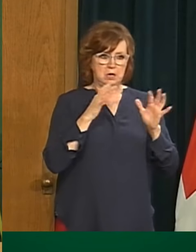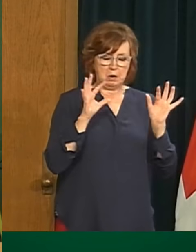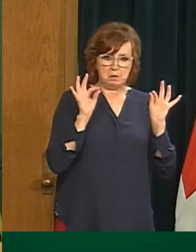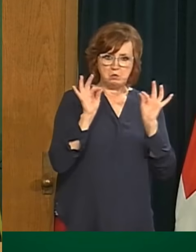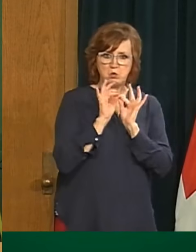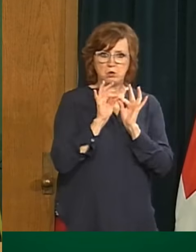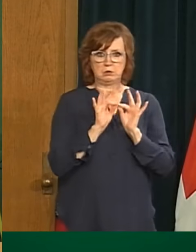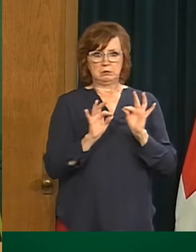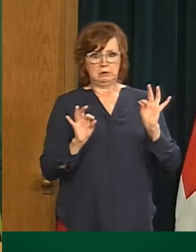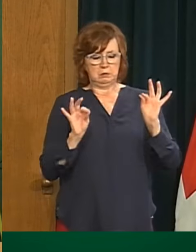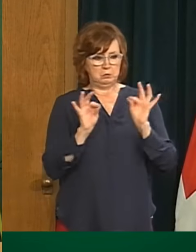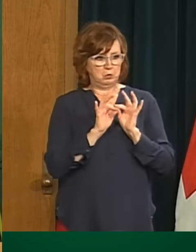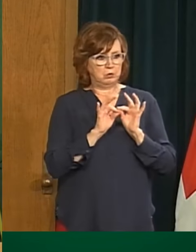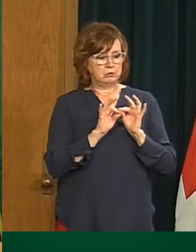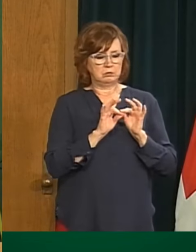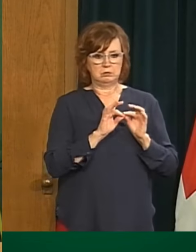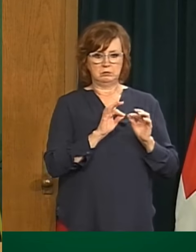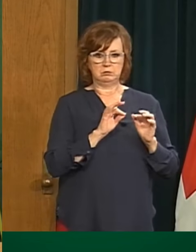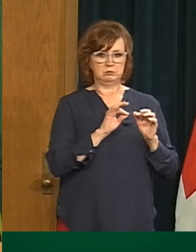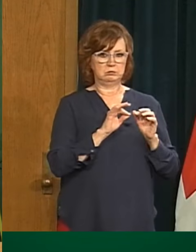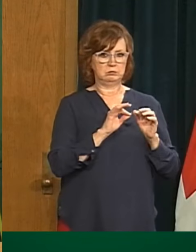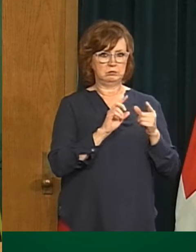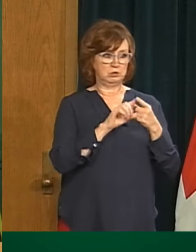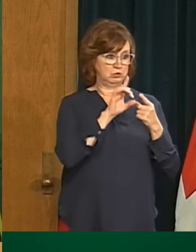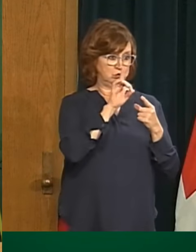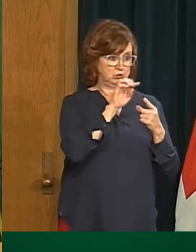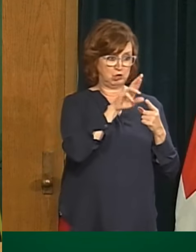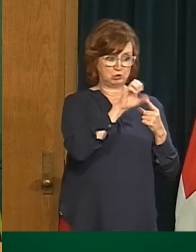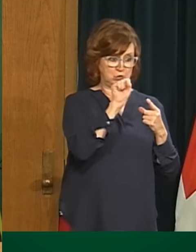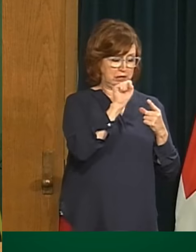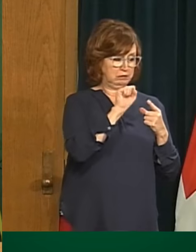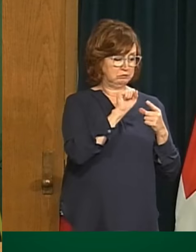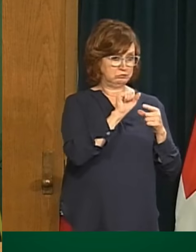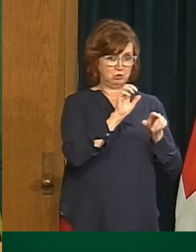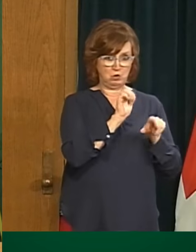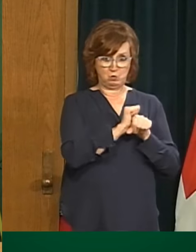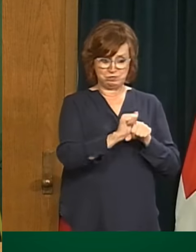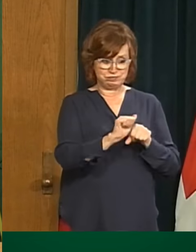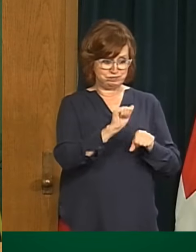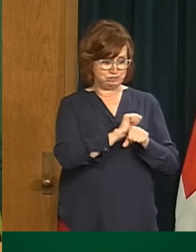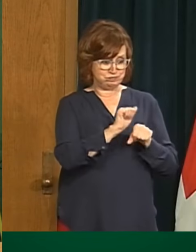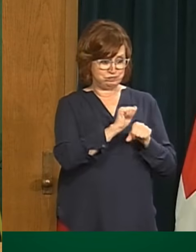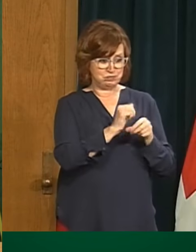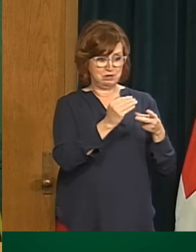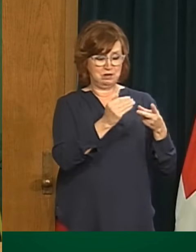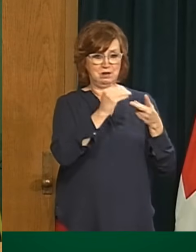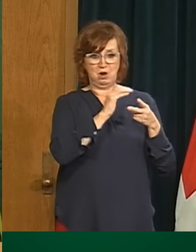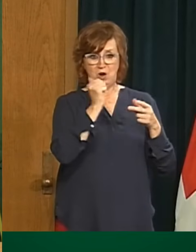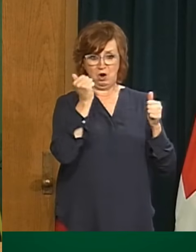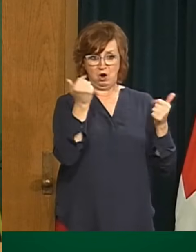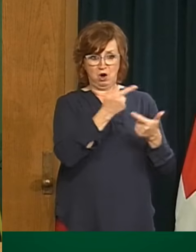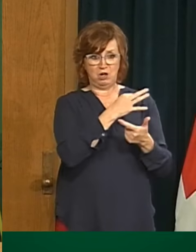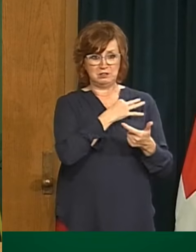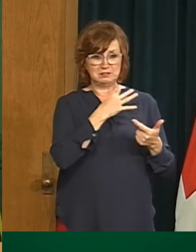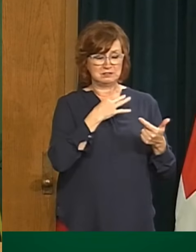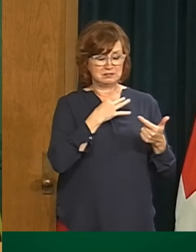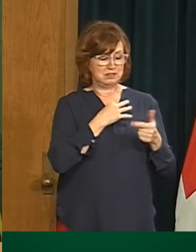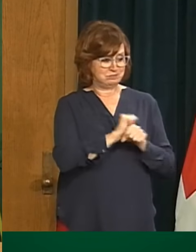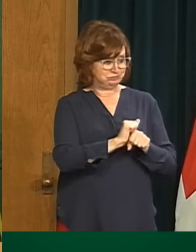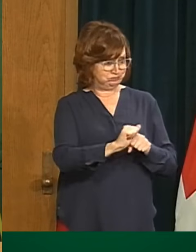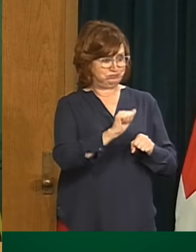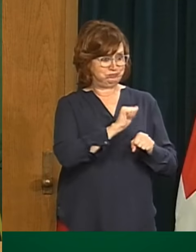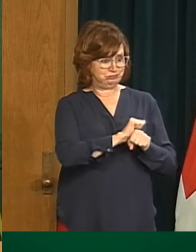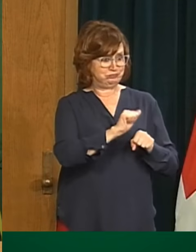of obviously Dr. Shahab and his office, but also our healthcare workers in the SHA. I'd ask Scott then